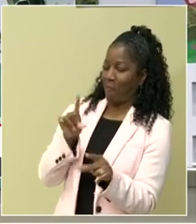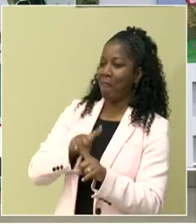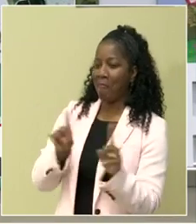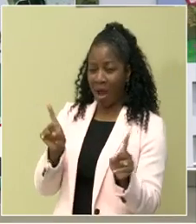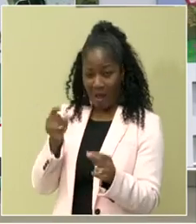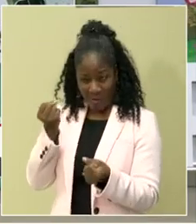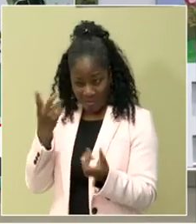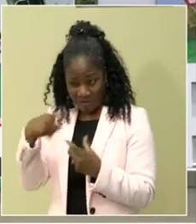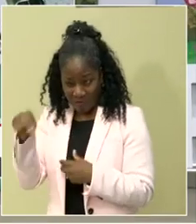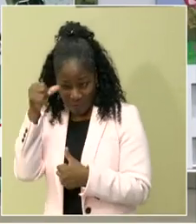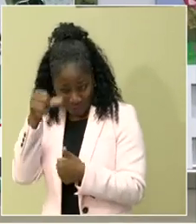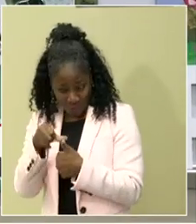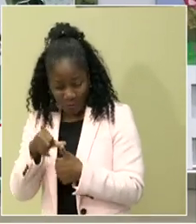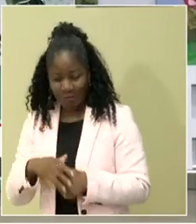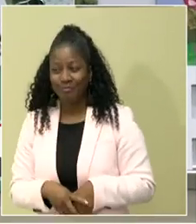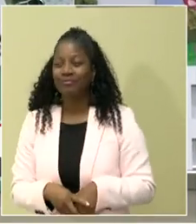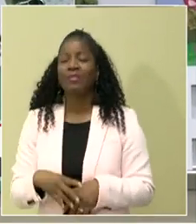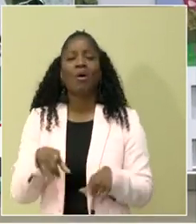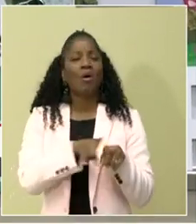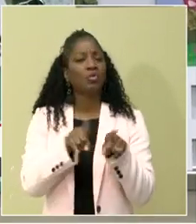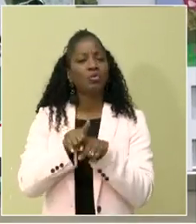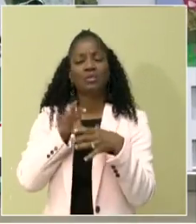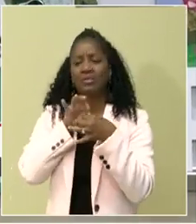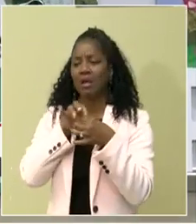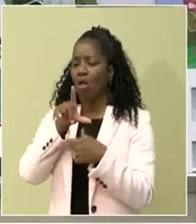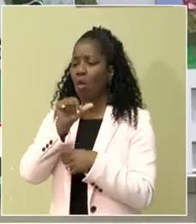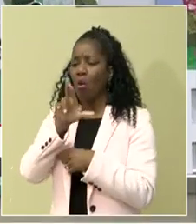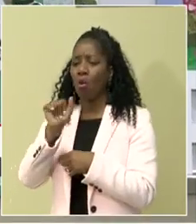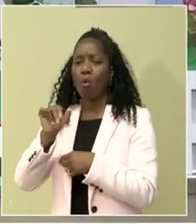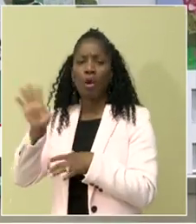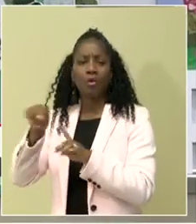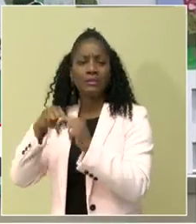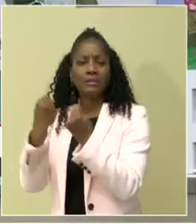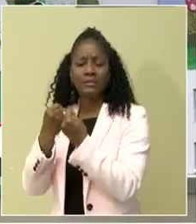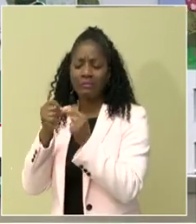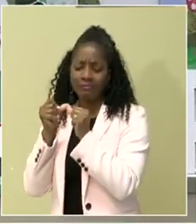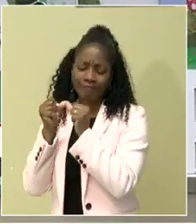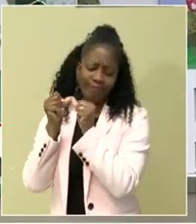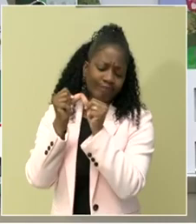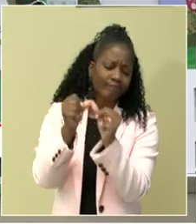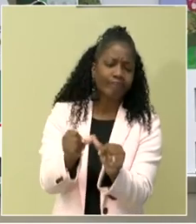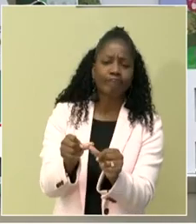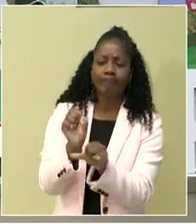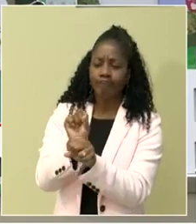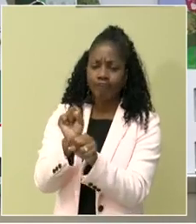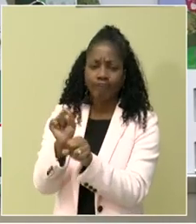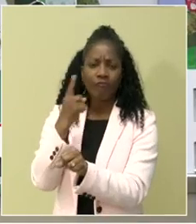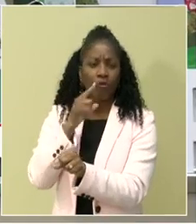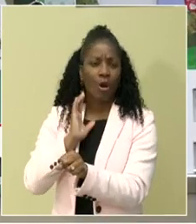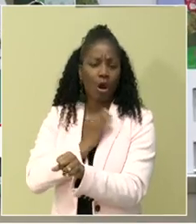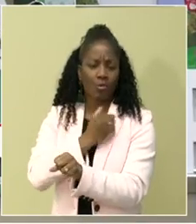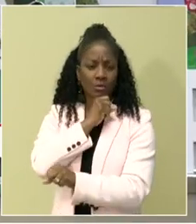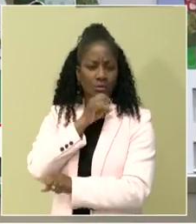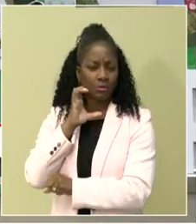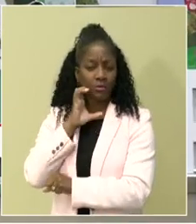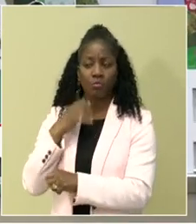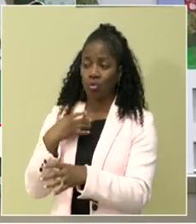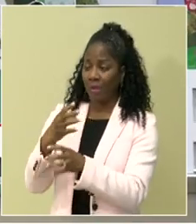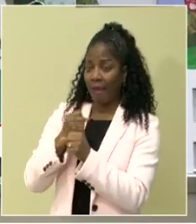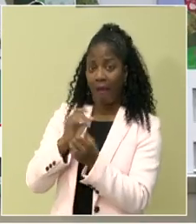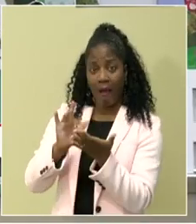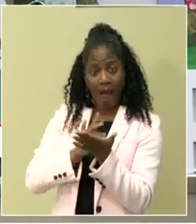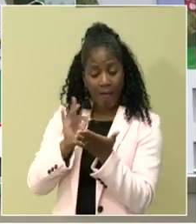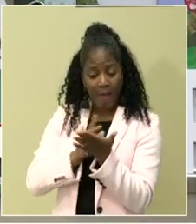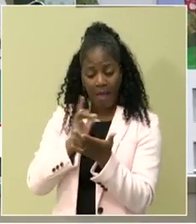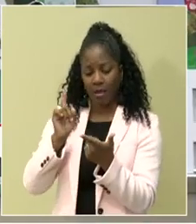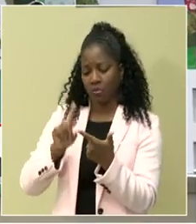And also the connections that I know that Laura and her team have been working on for seniors to get iPads and to